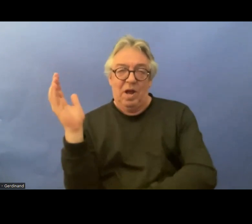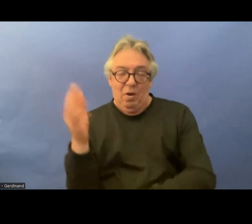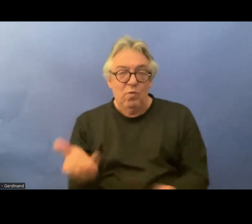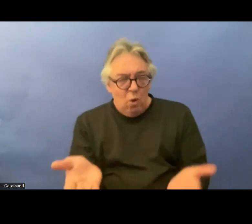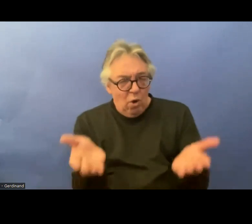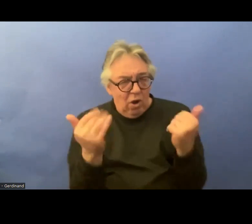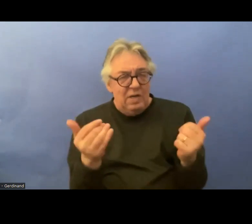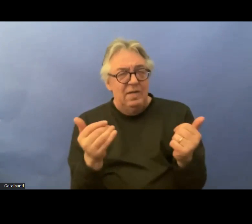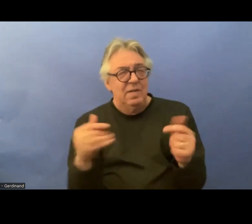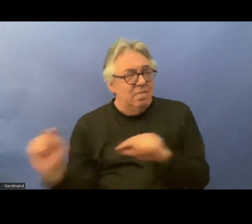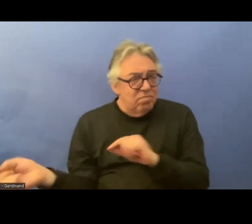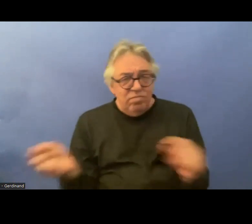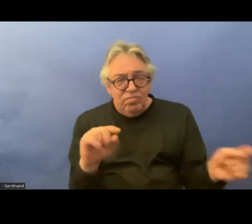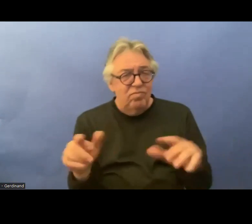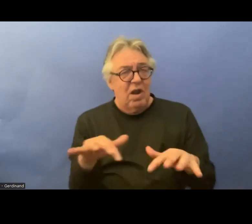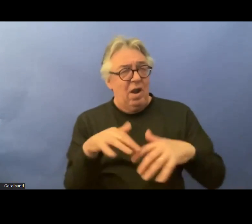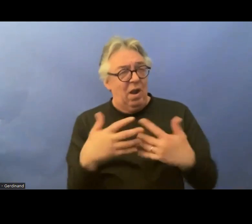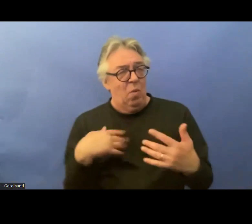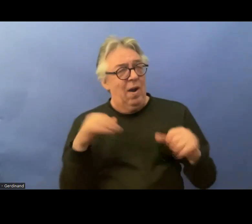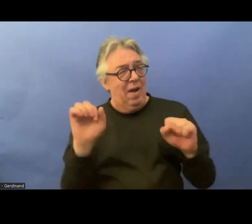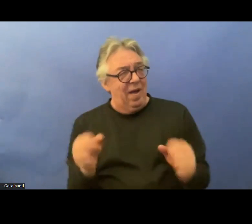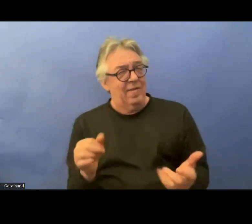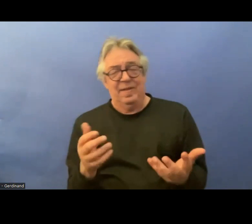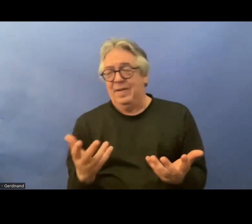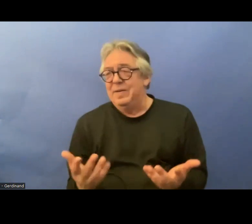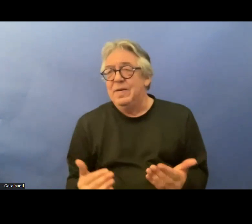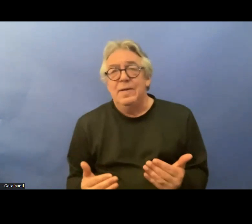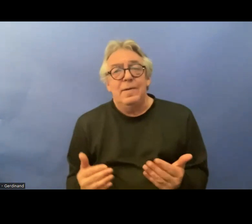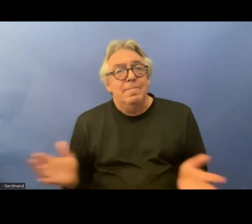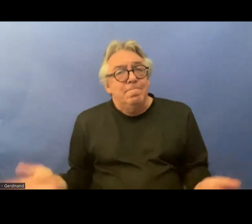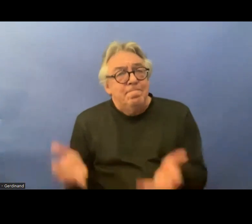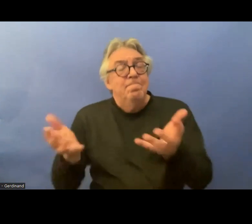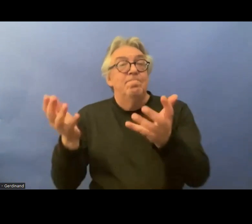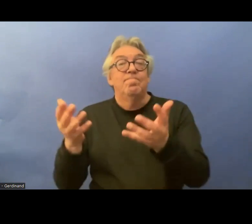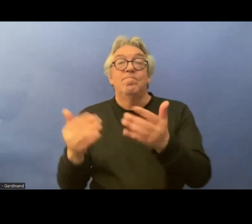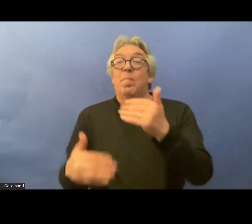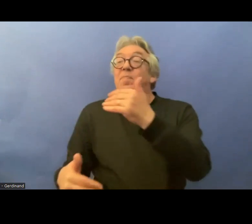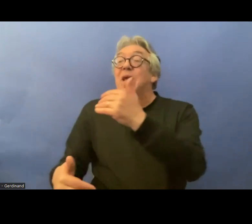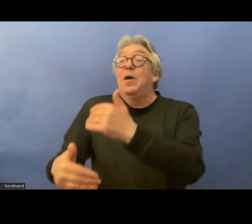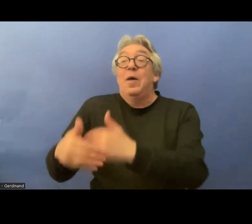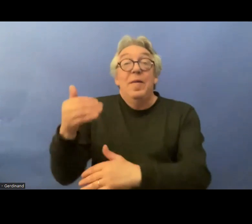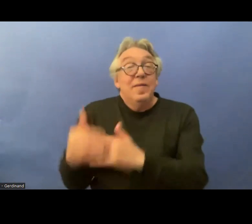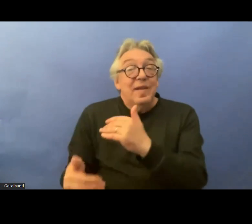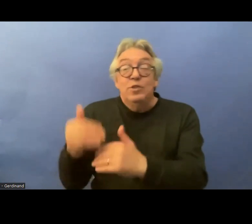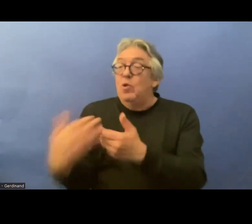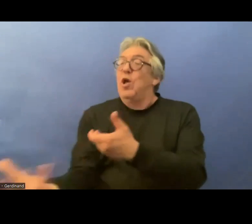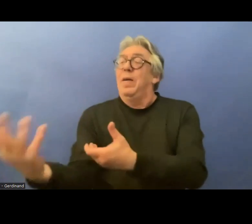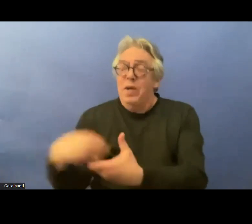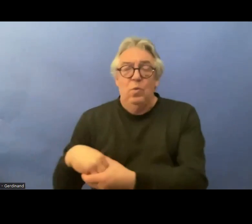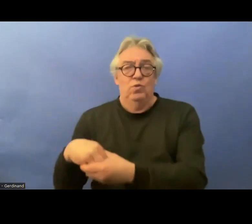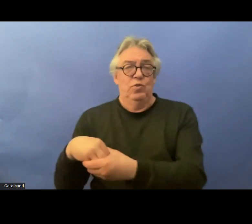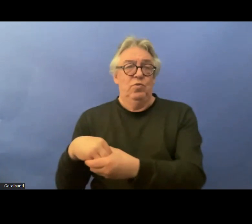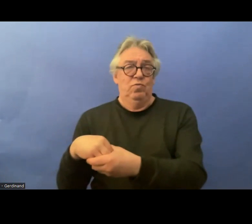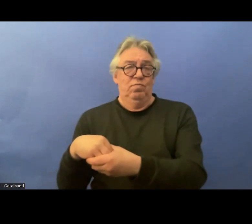we can better accelerate disability inclusion coordination within the humanitarian system, and all this thought